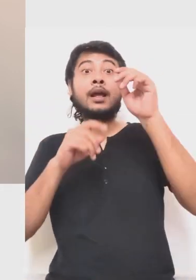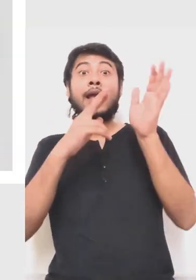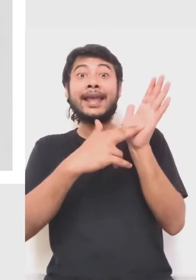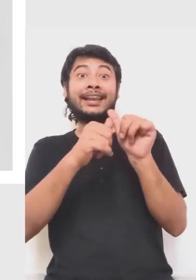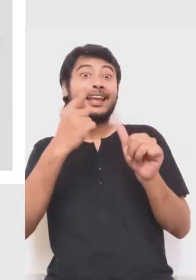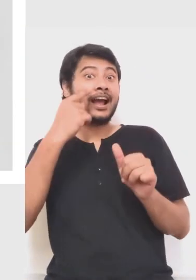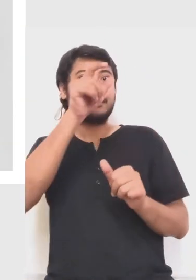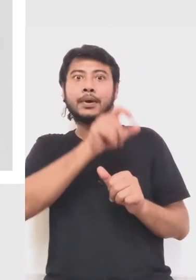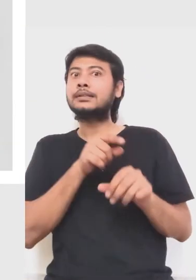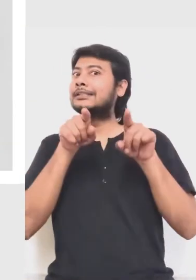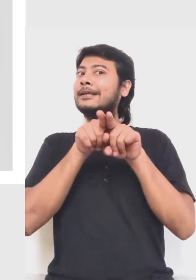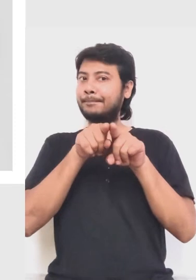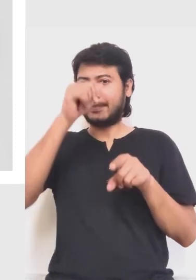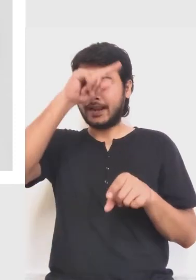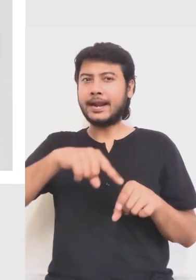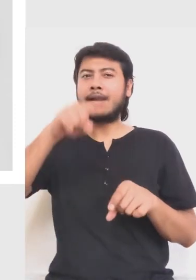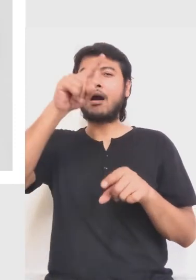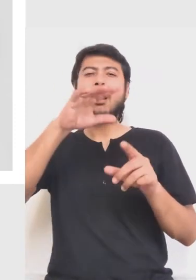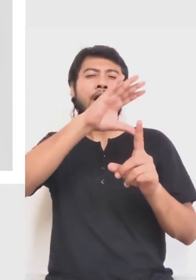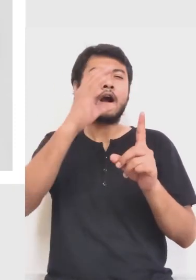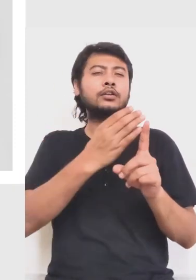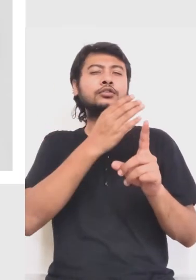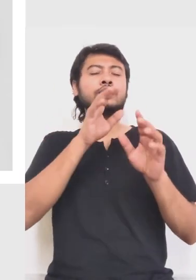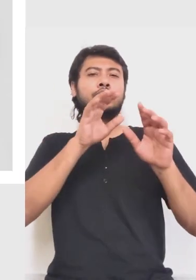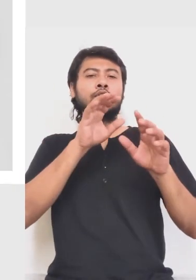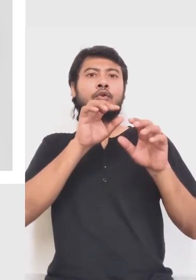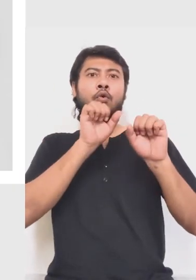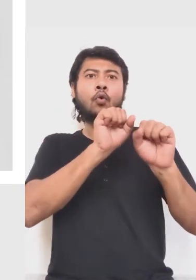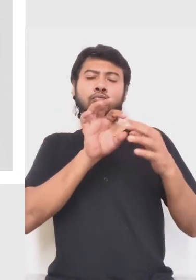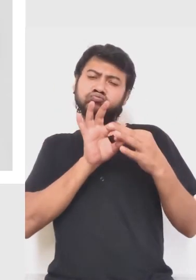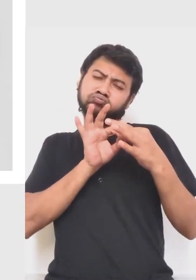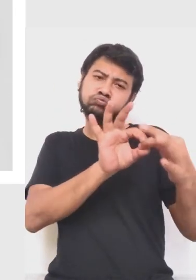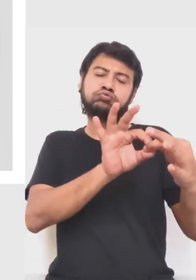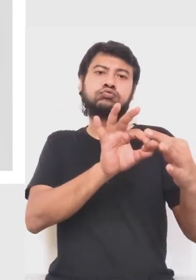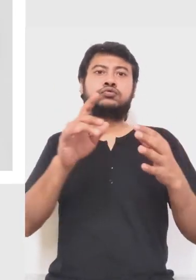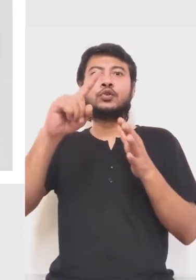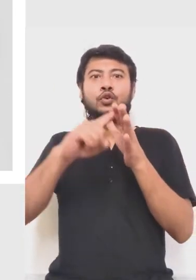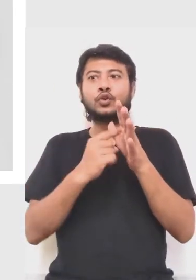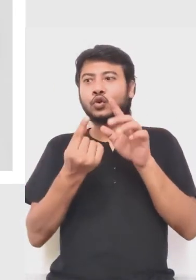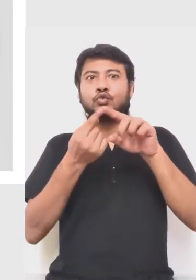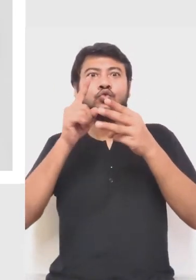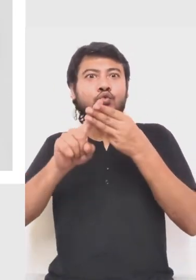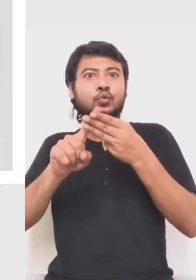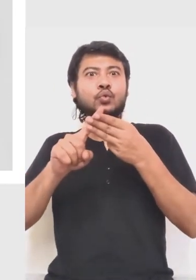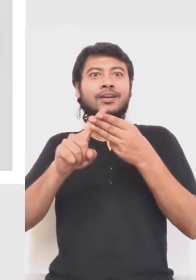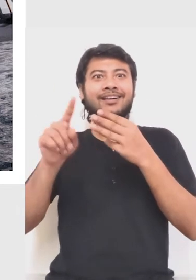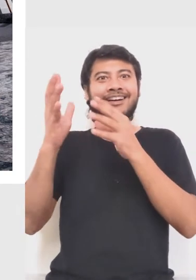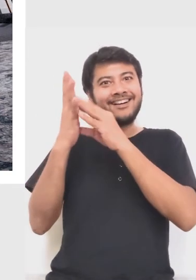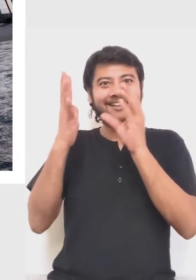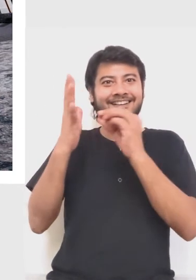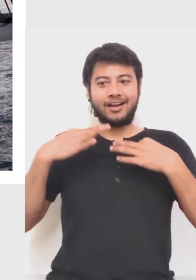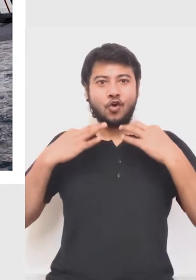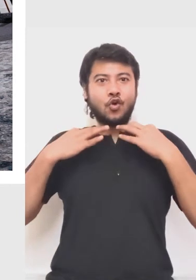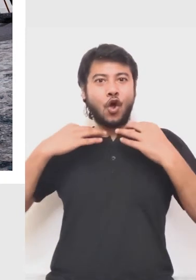culture. His works also explore notions of time and temporality. The compression of cloth and jute